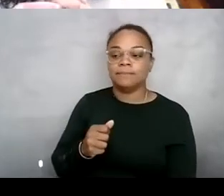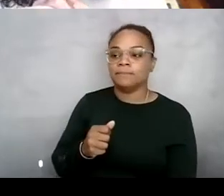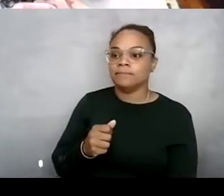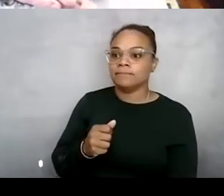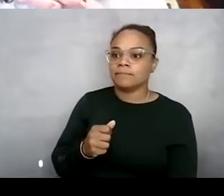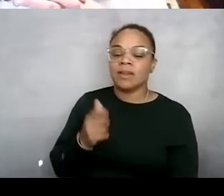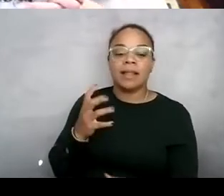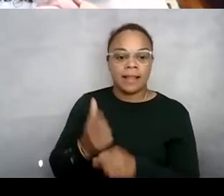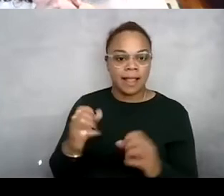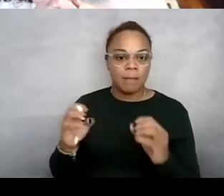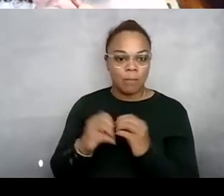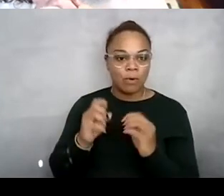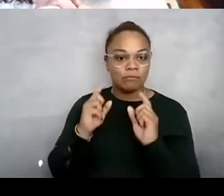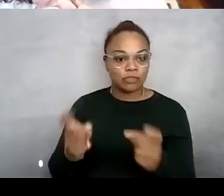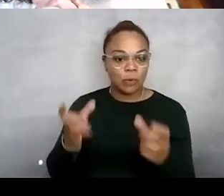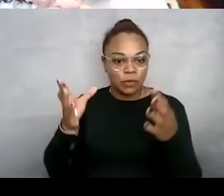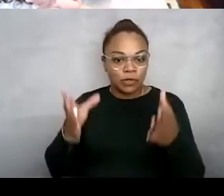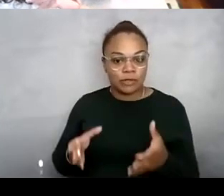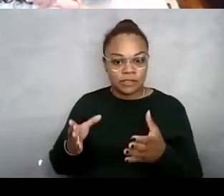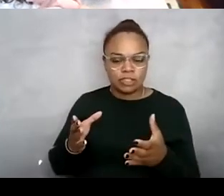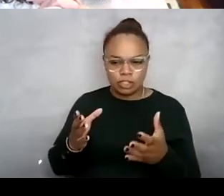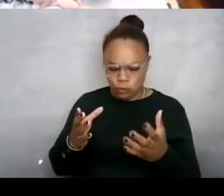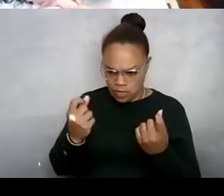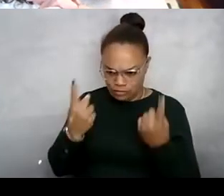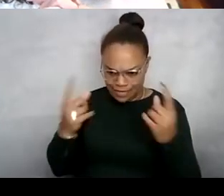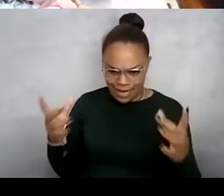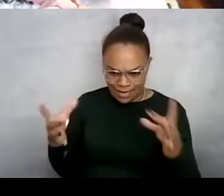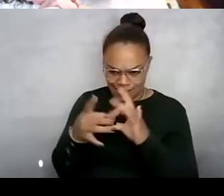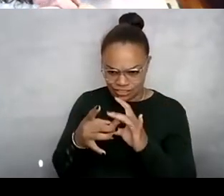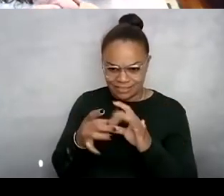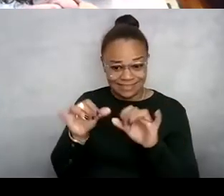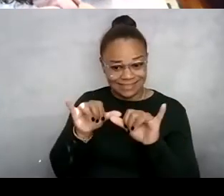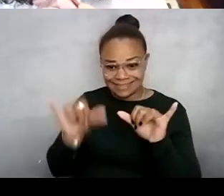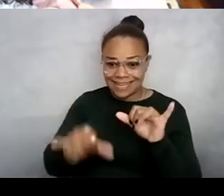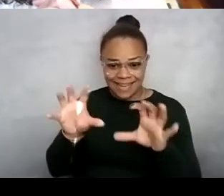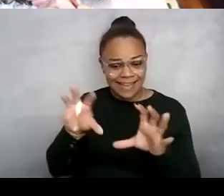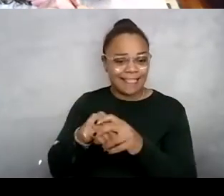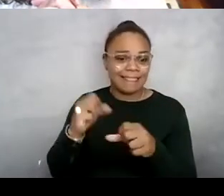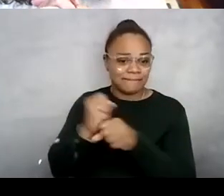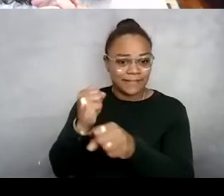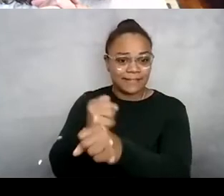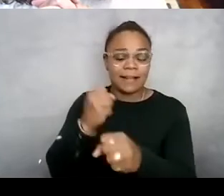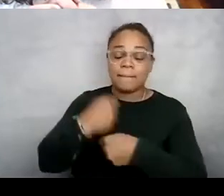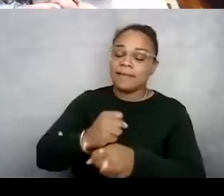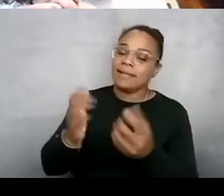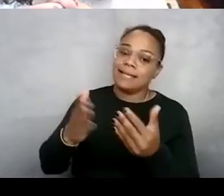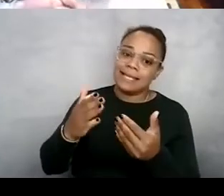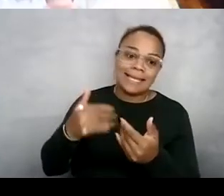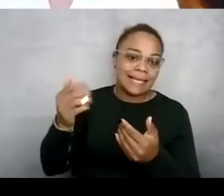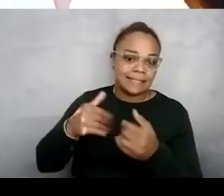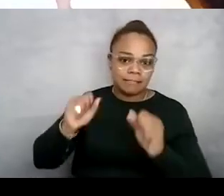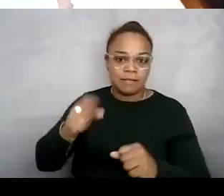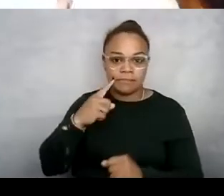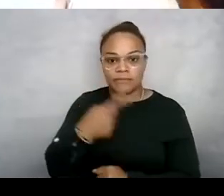more of the donors to see the connections, to stay in the fight, and make it easy as possible for them to give to the equality